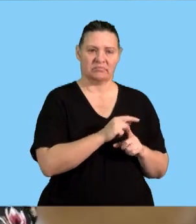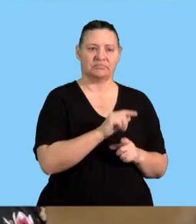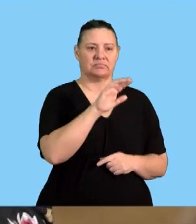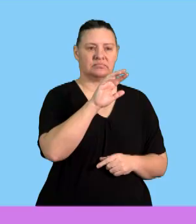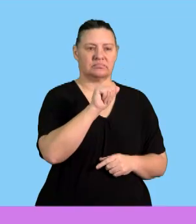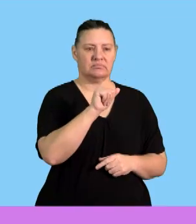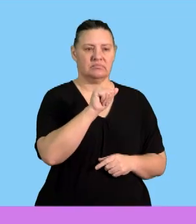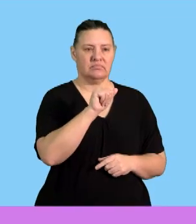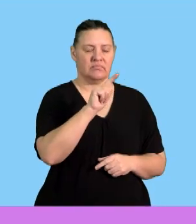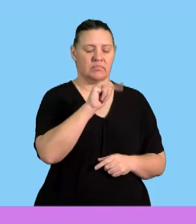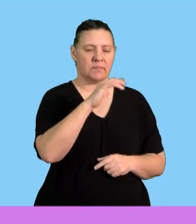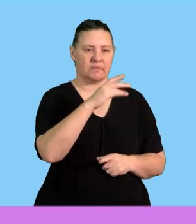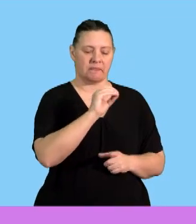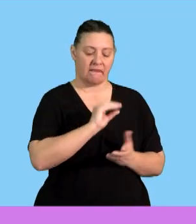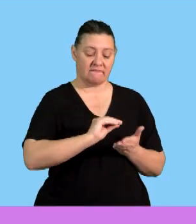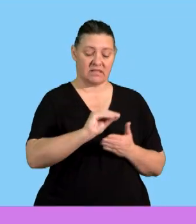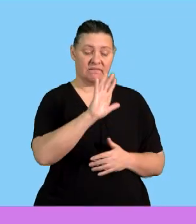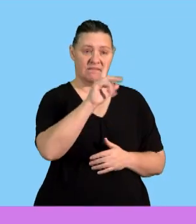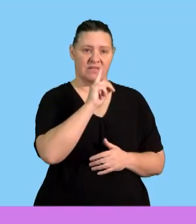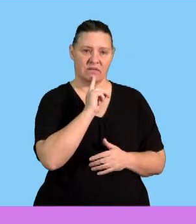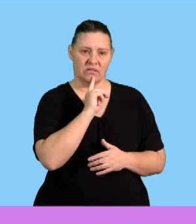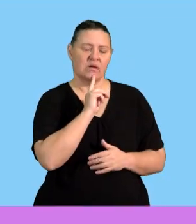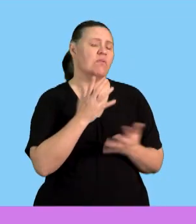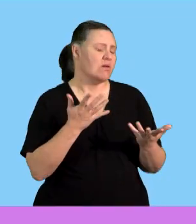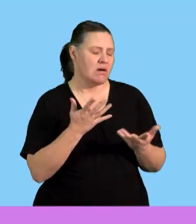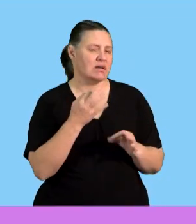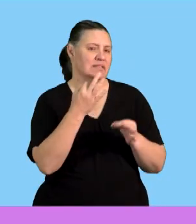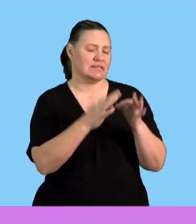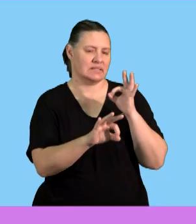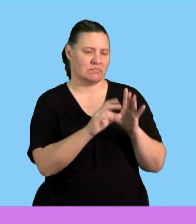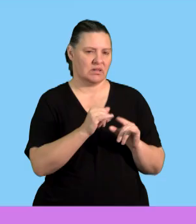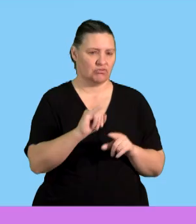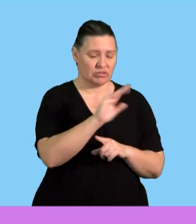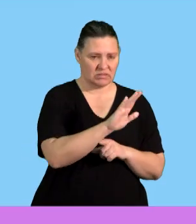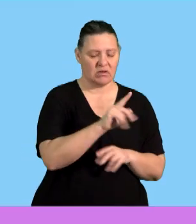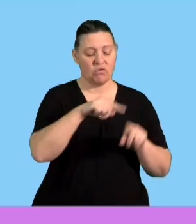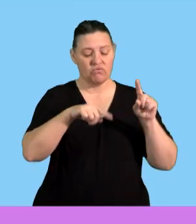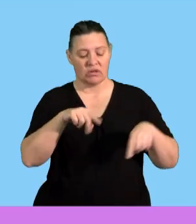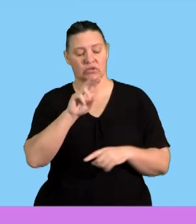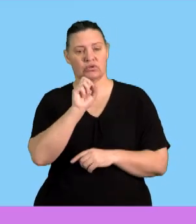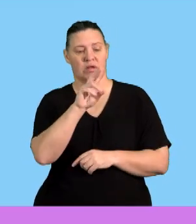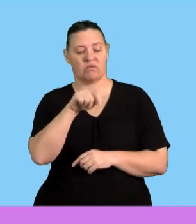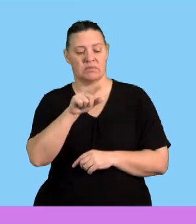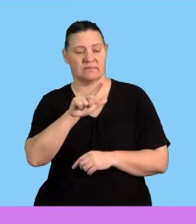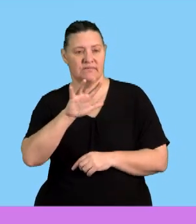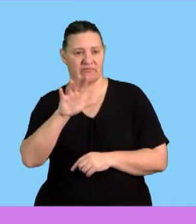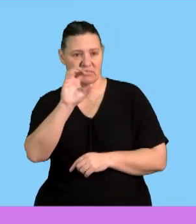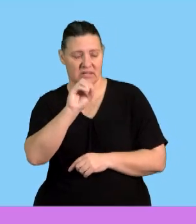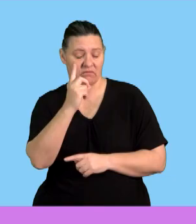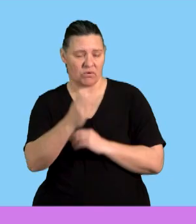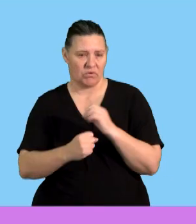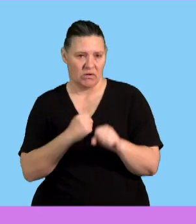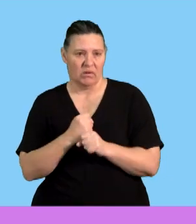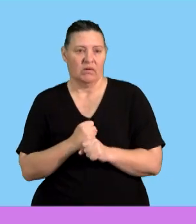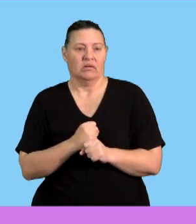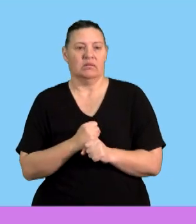Alice invests 5,000 Rand at simple interest at a rate of 12.75%